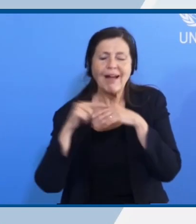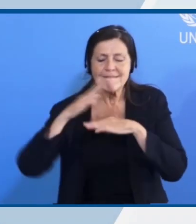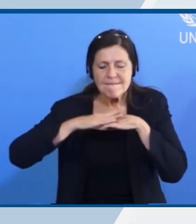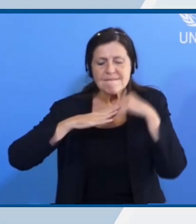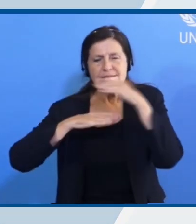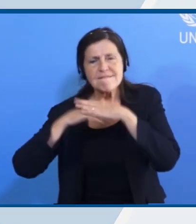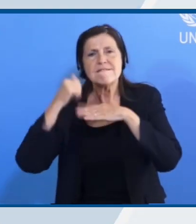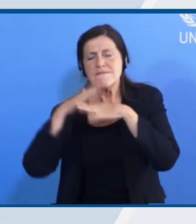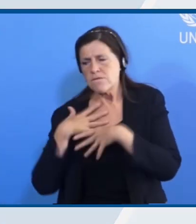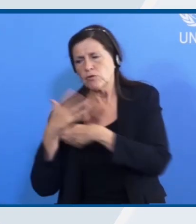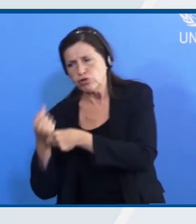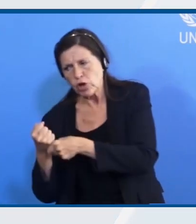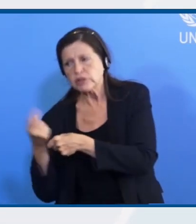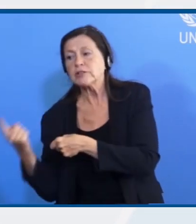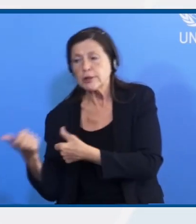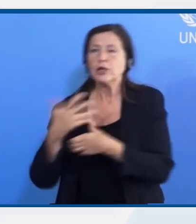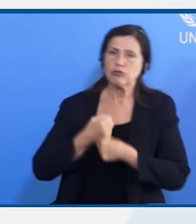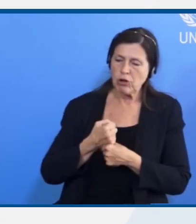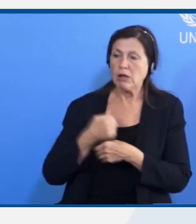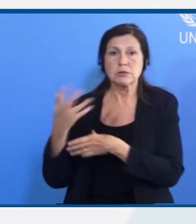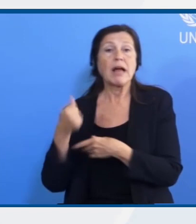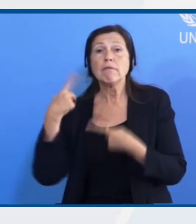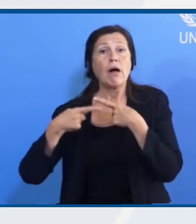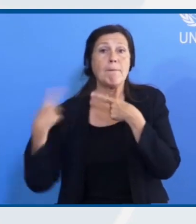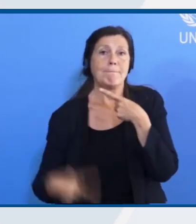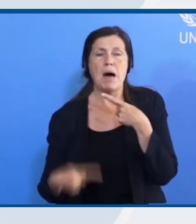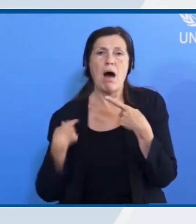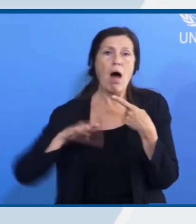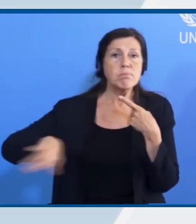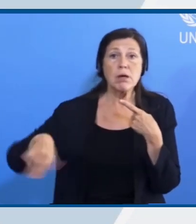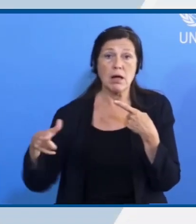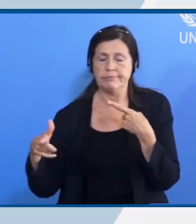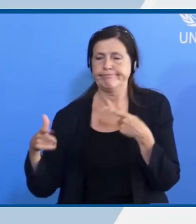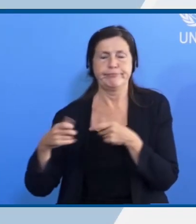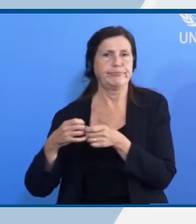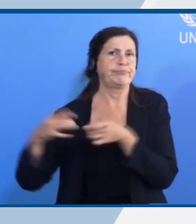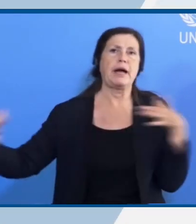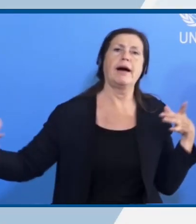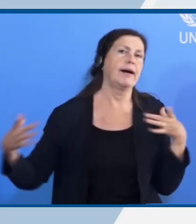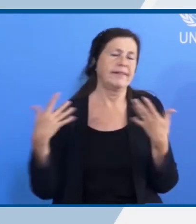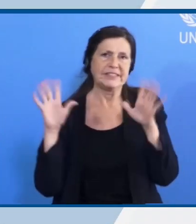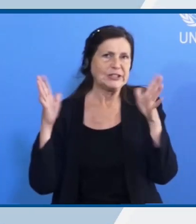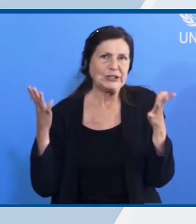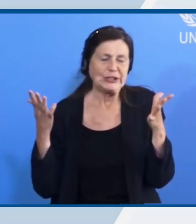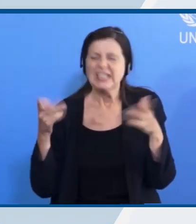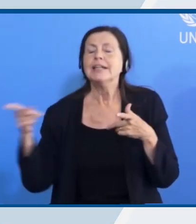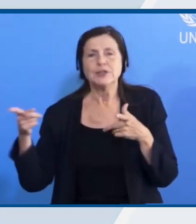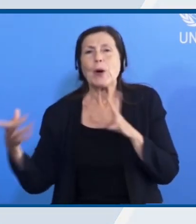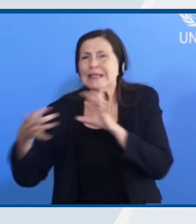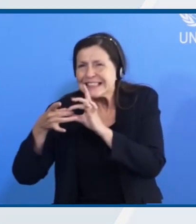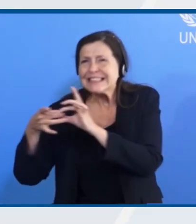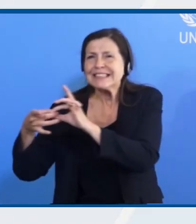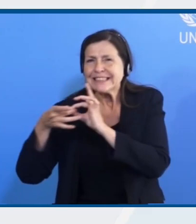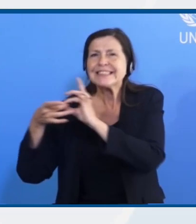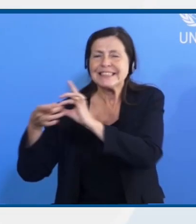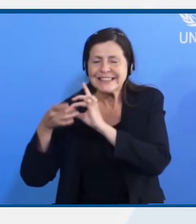provide feedback all the time, otherwise you lose the trust of the people. But it's hard work, but this